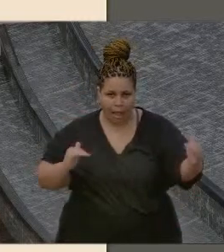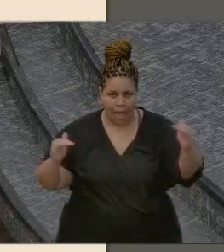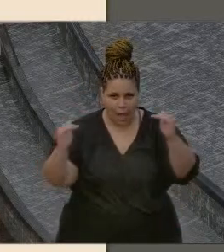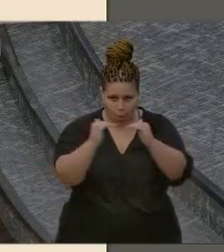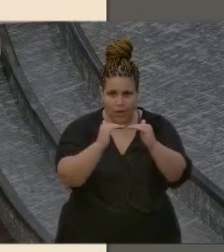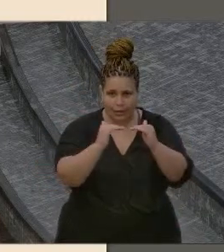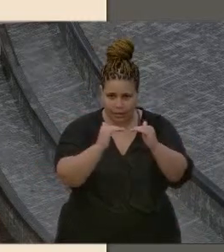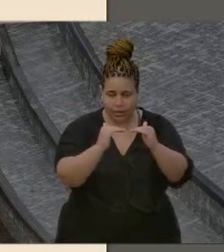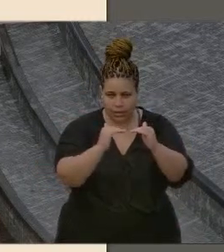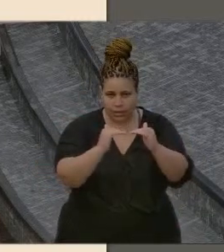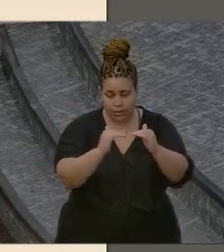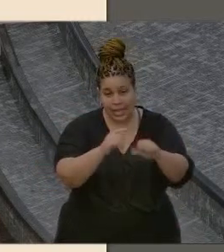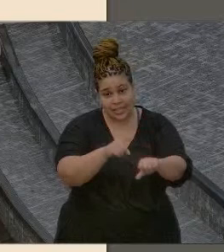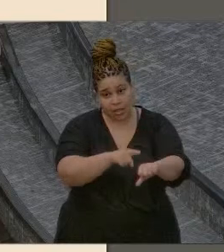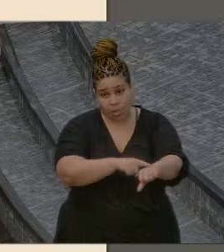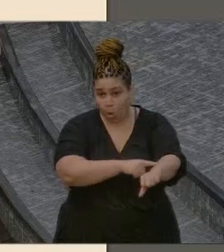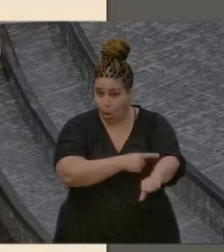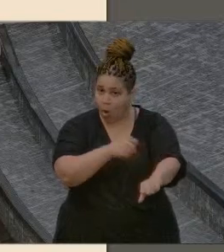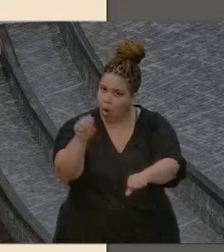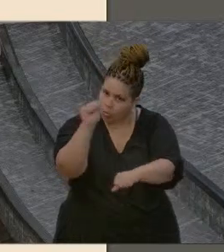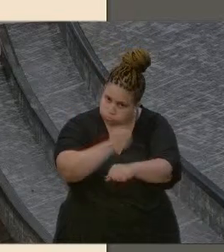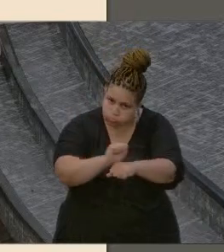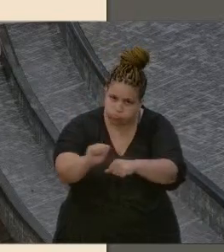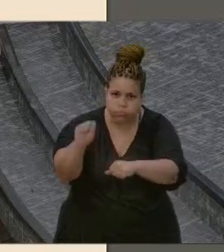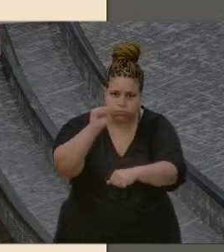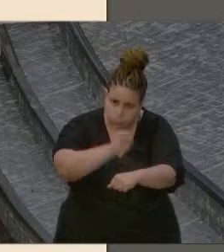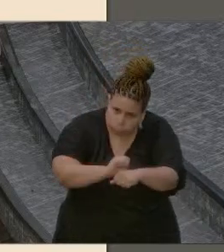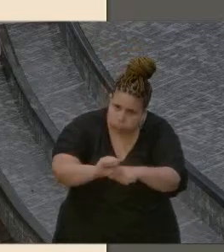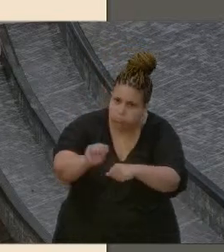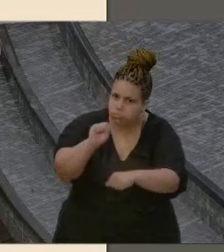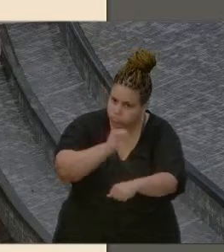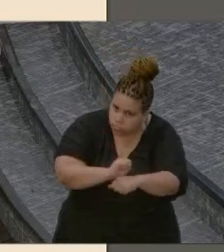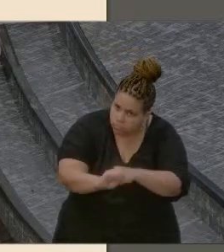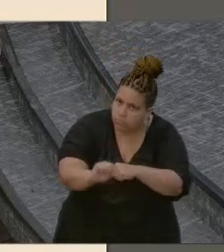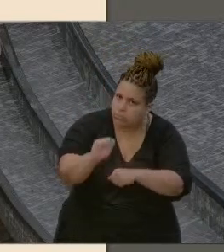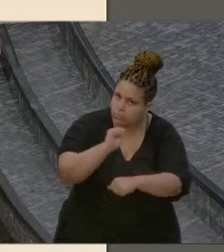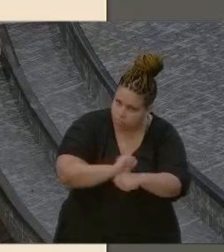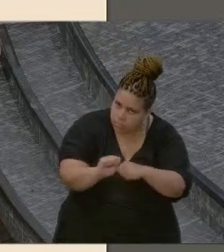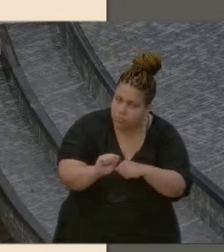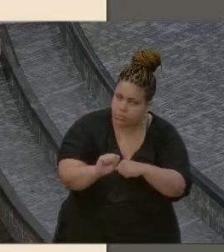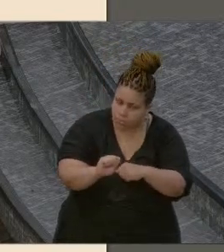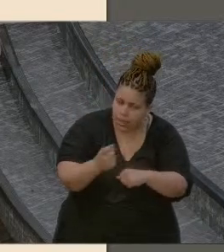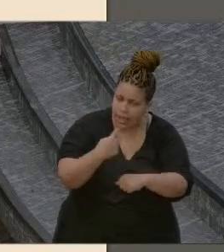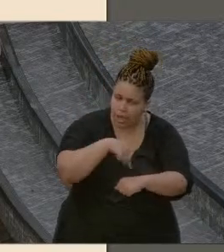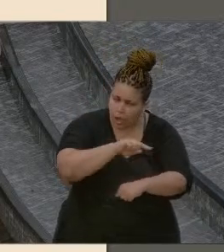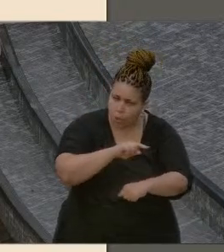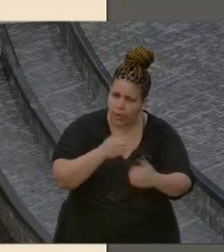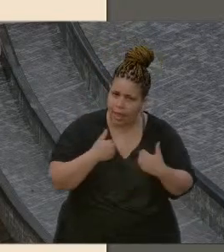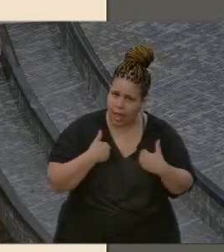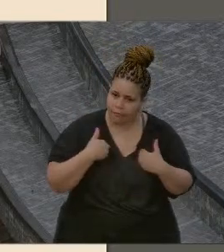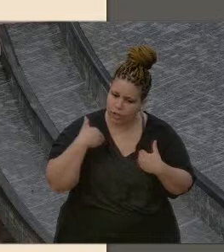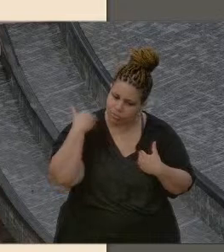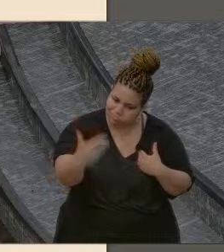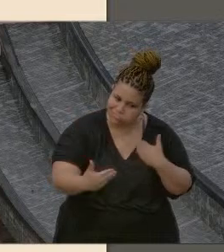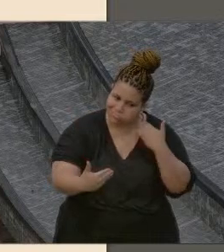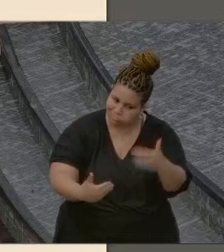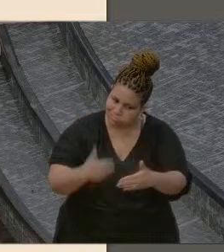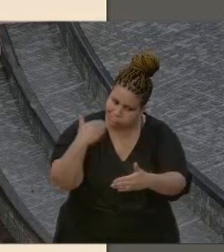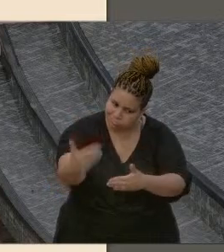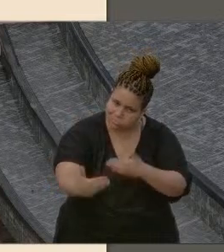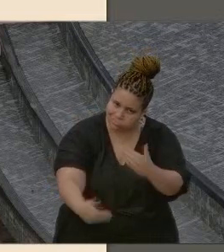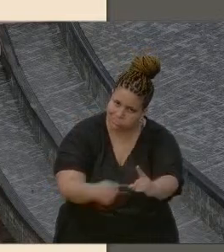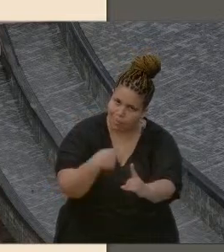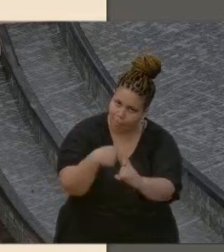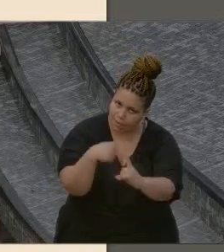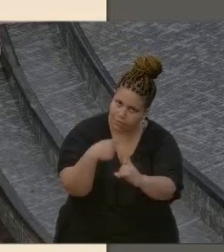towards equity. So we've taken positive steps, but there's far more for us to do. And I believe that if we